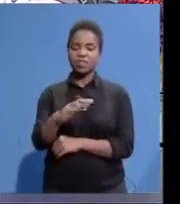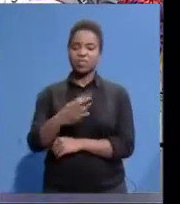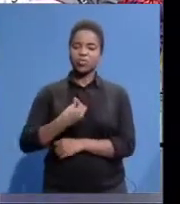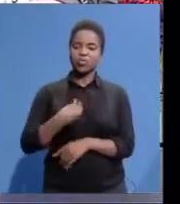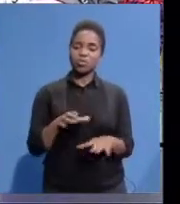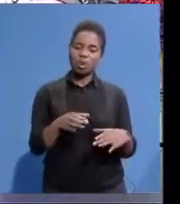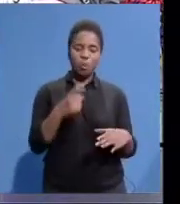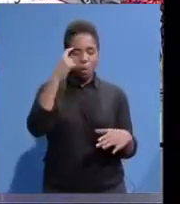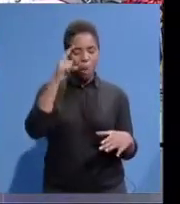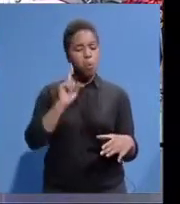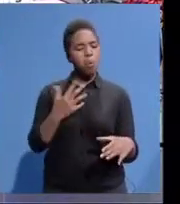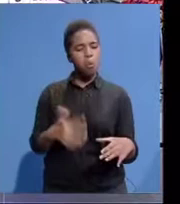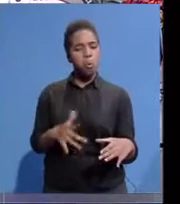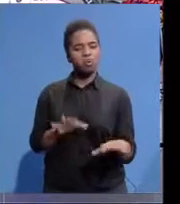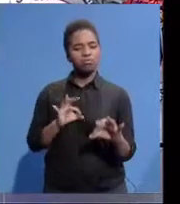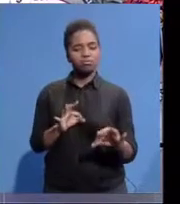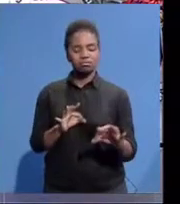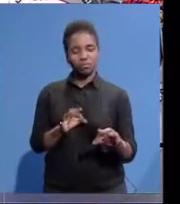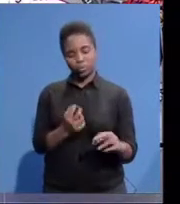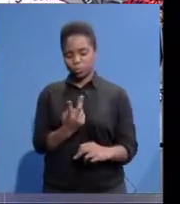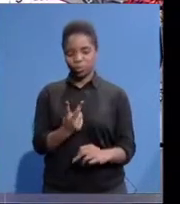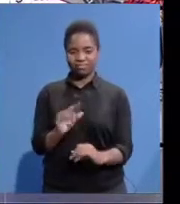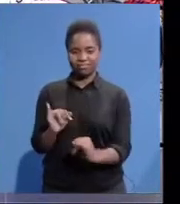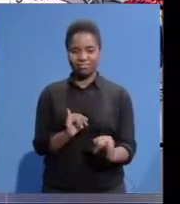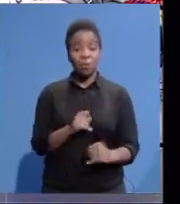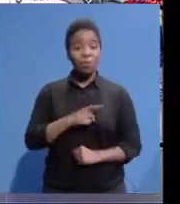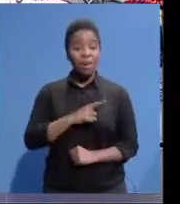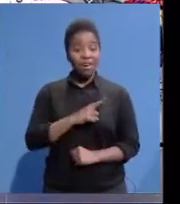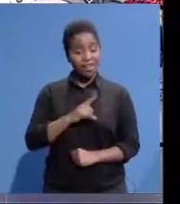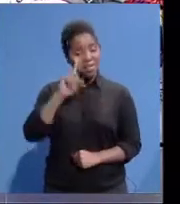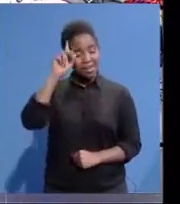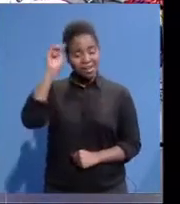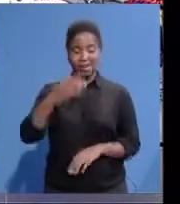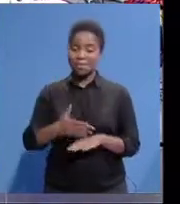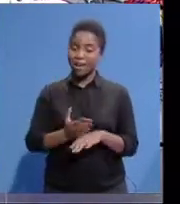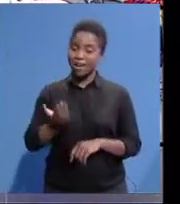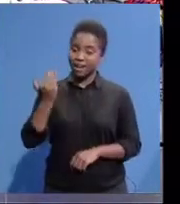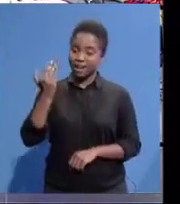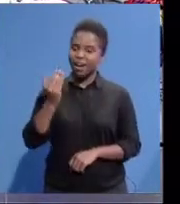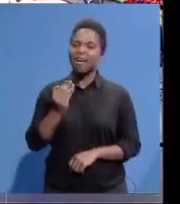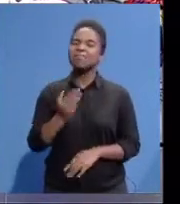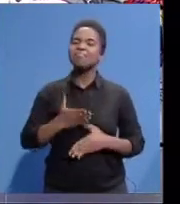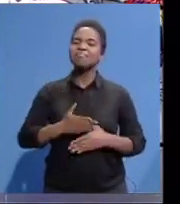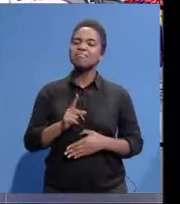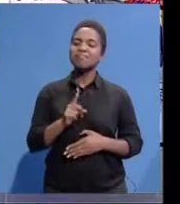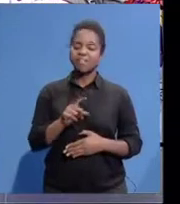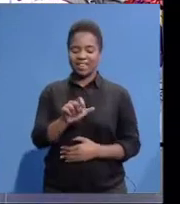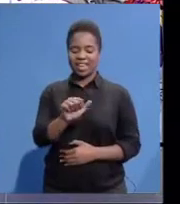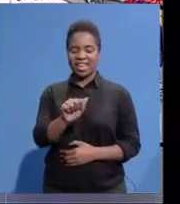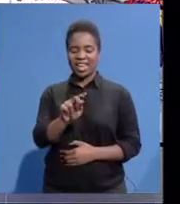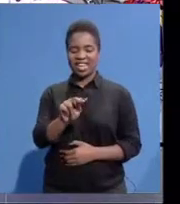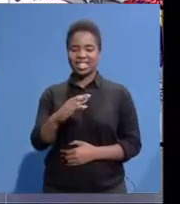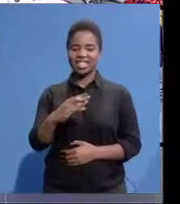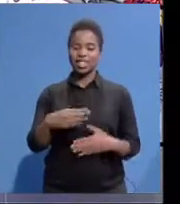because Nelson Mandela was such a pivotal figure in the foundation of the Youth League, as well as a leader of this, to